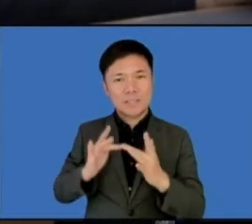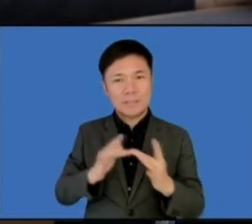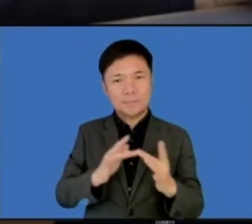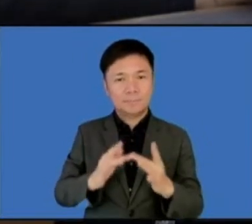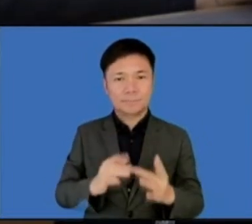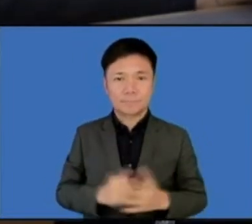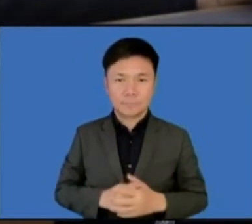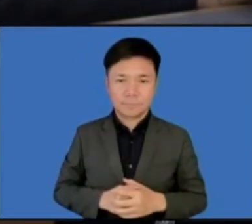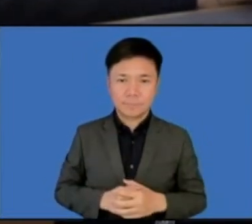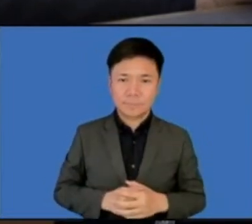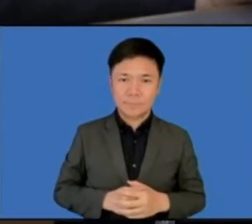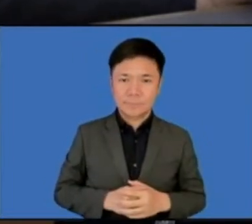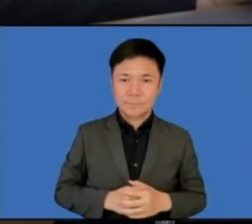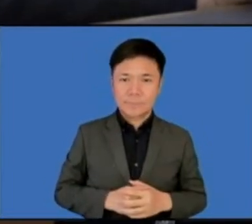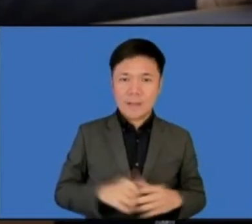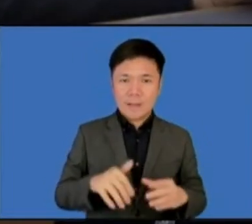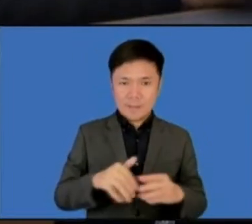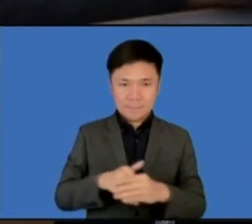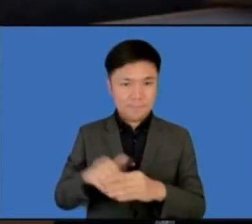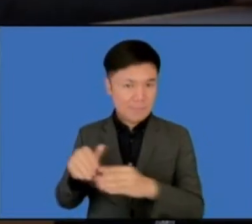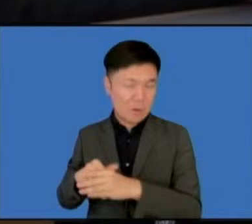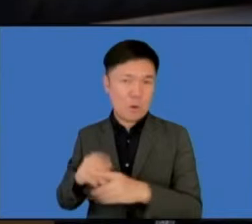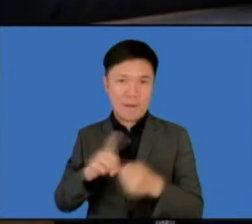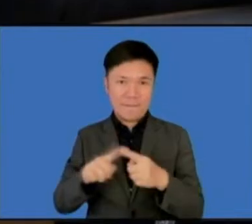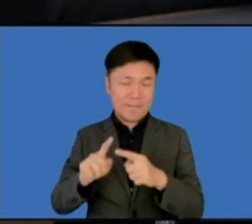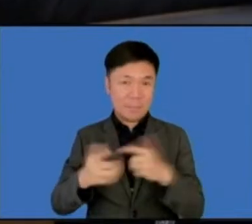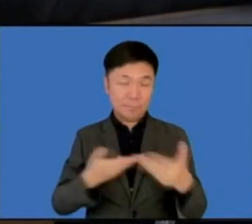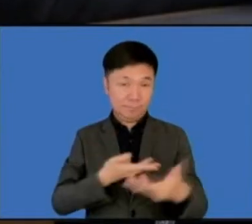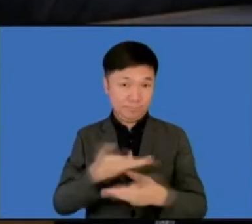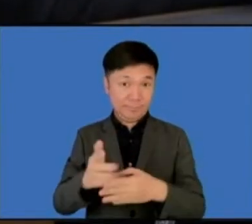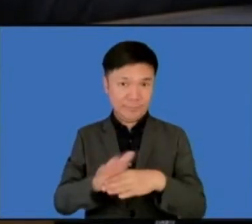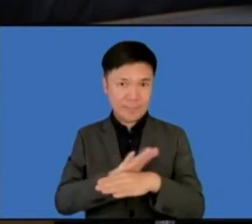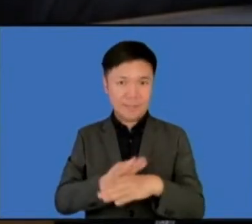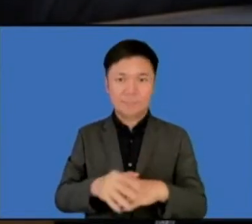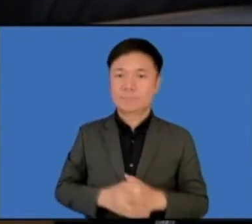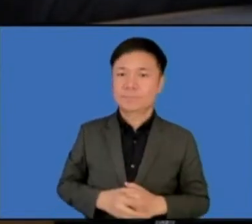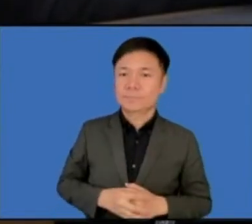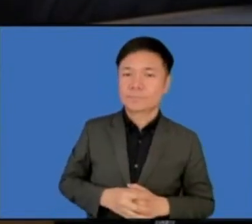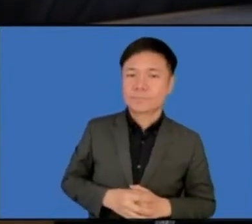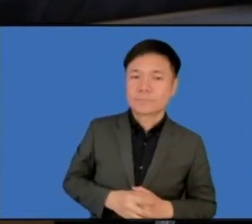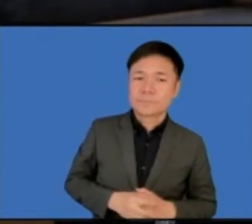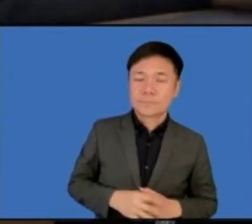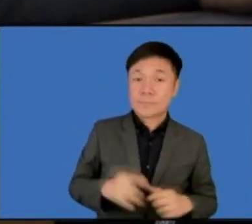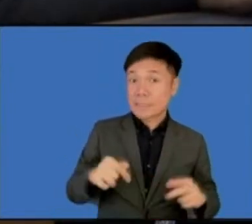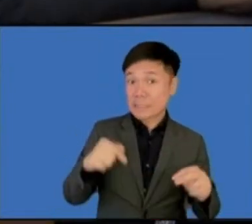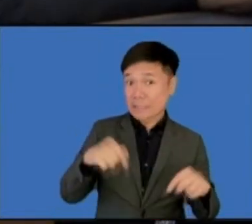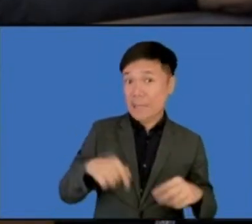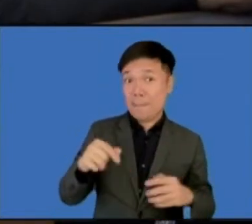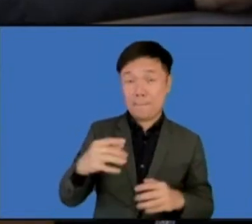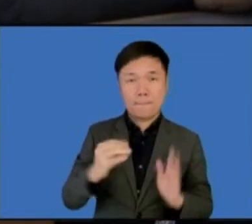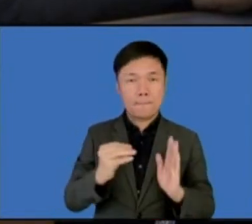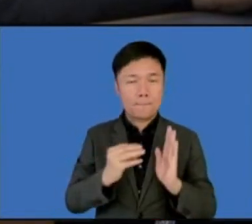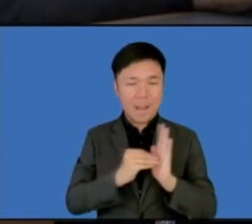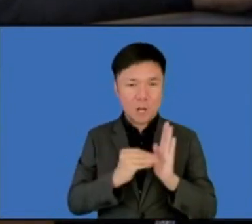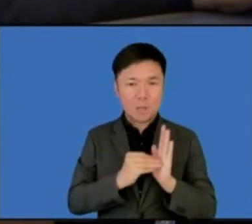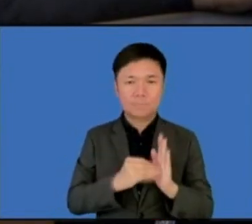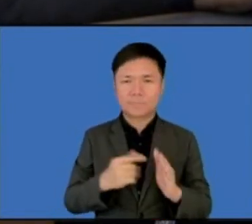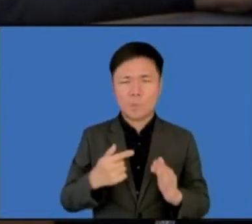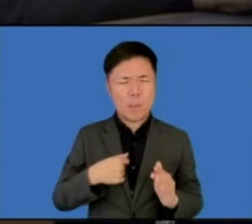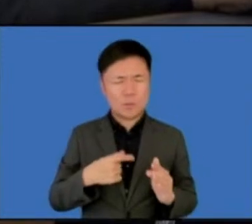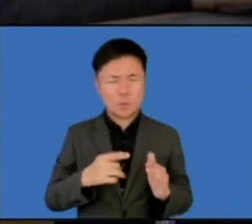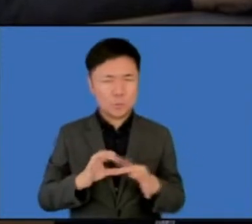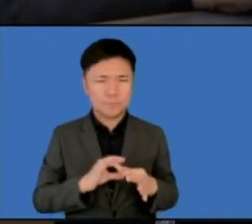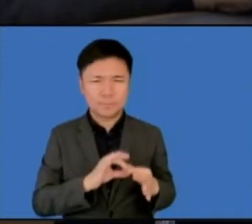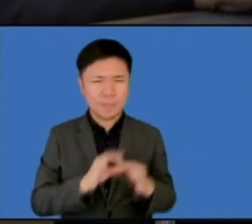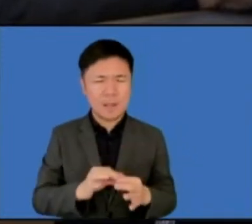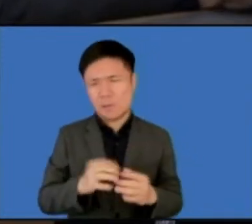trade unions in the network. At the Asia Pacific Regional Review of the Global Compact for Migration in Bangkok, we as trade unions and feminist